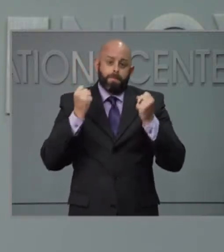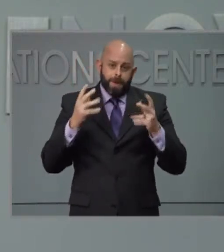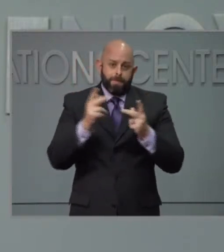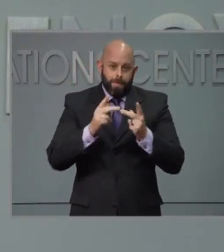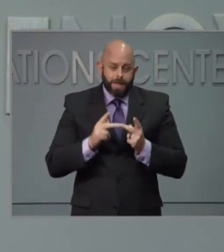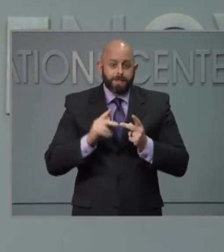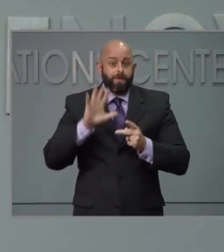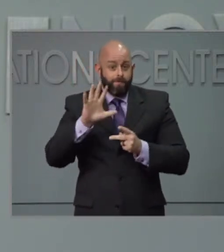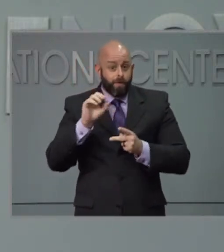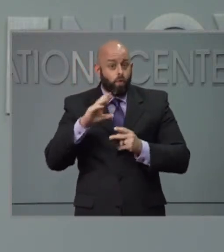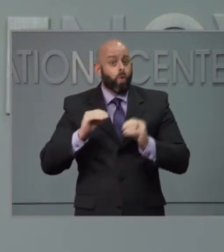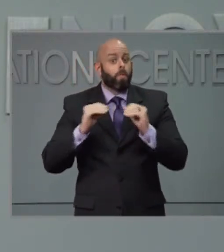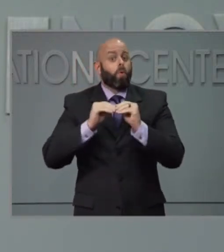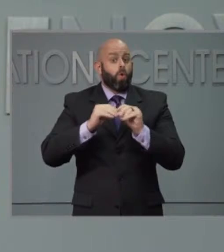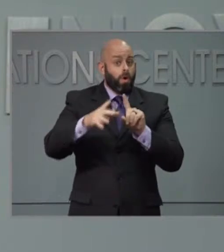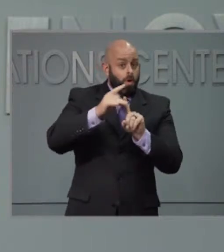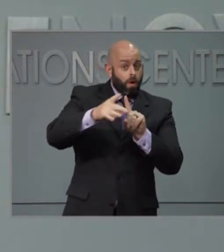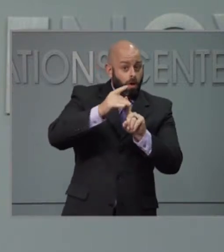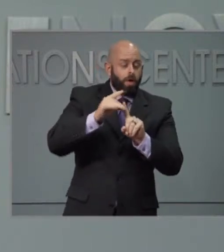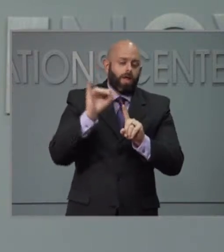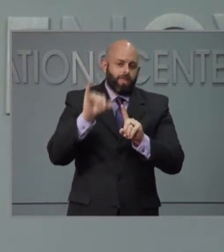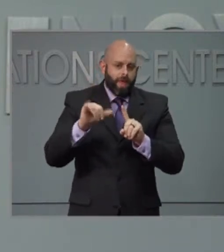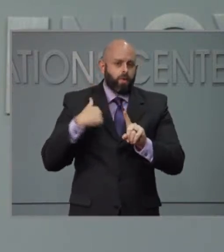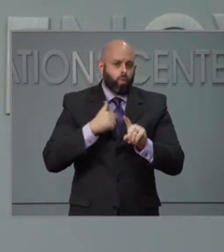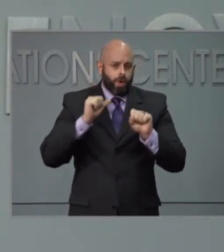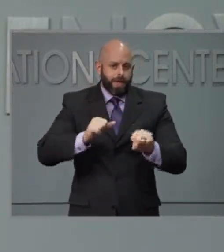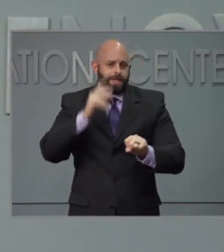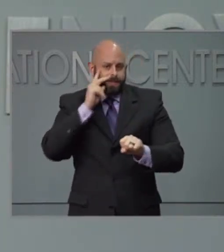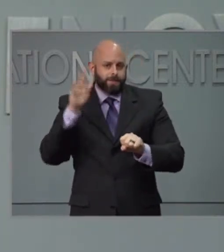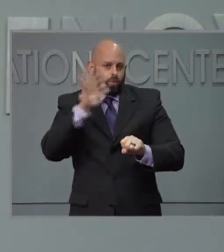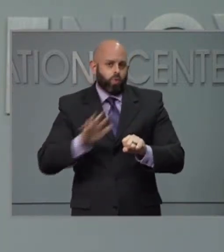to spread around the state. Thanks.